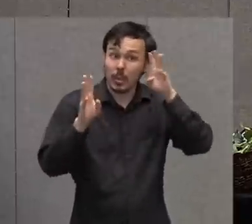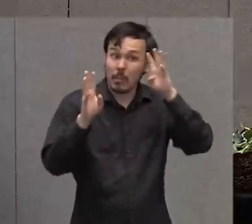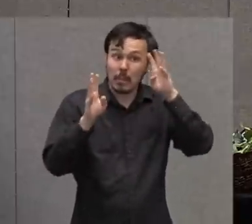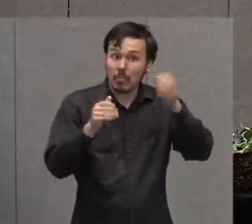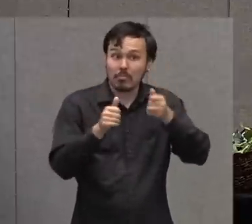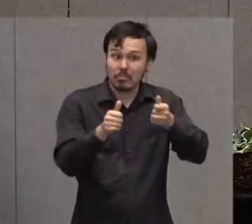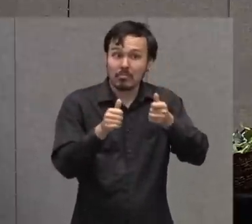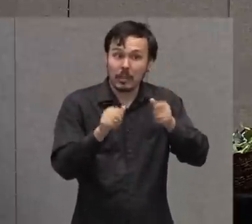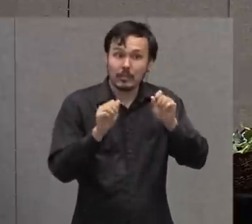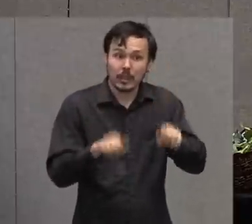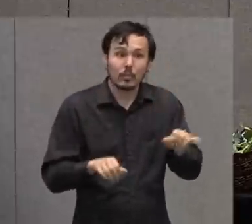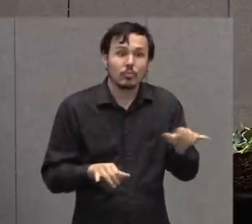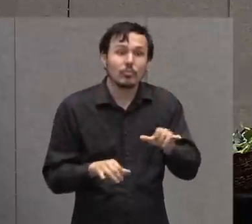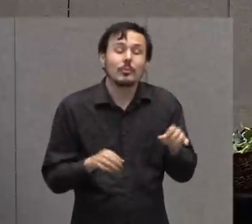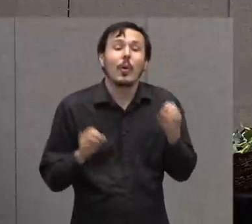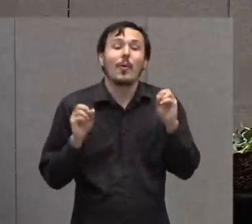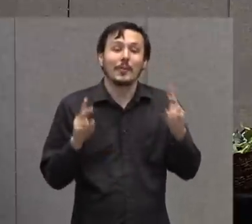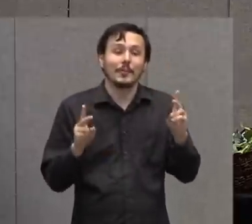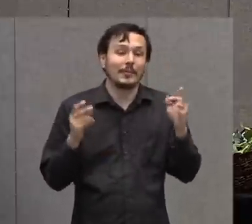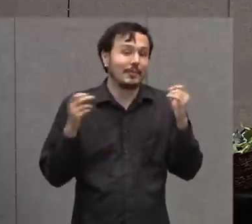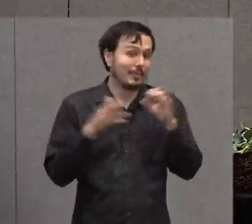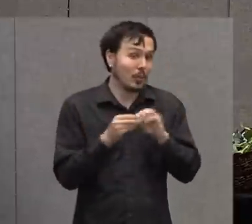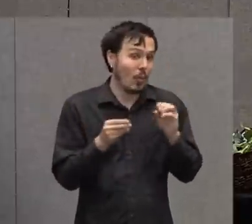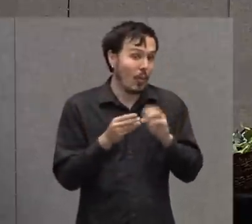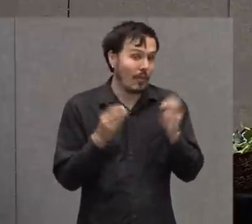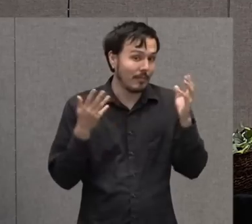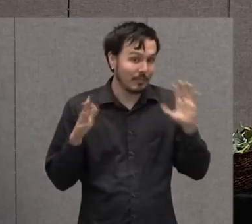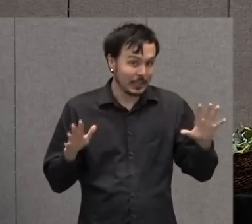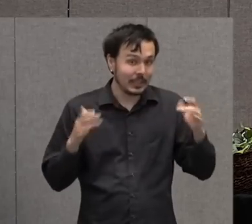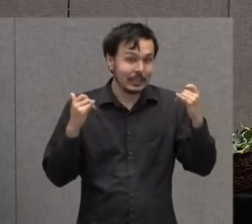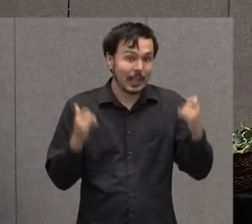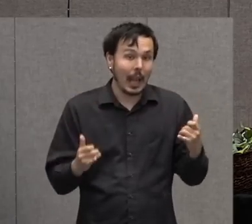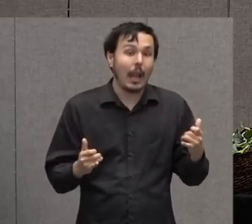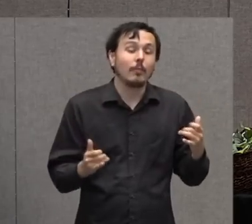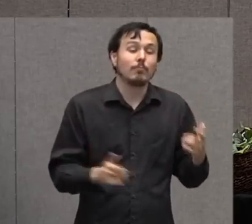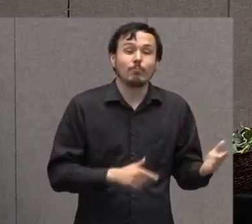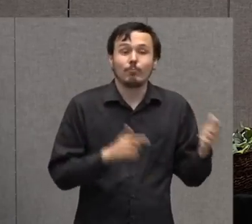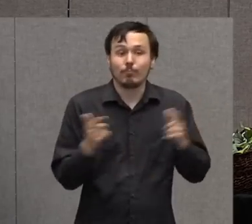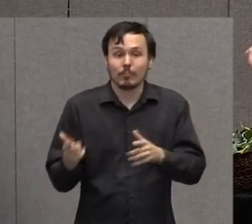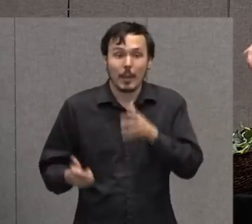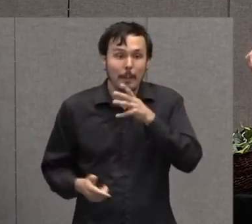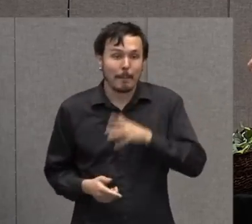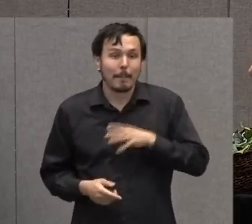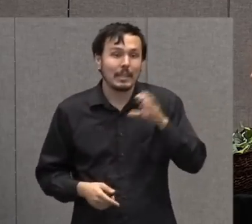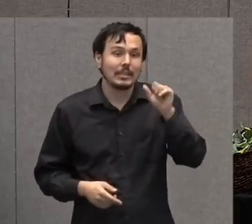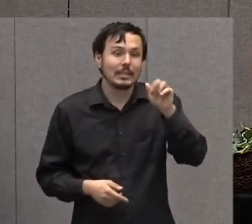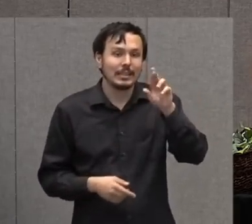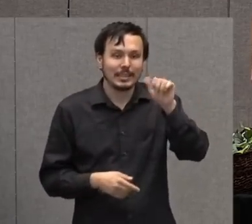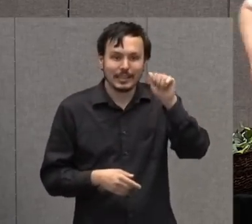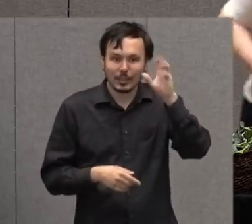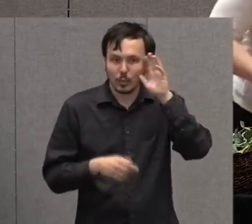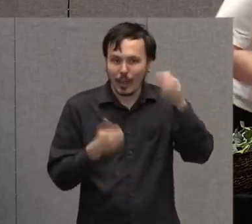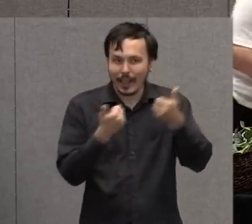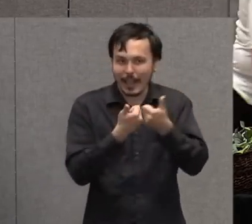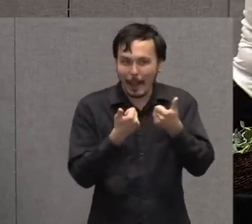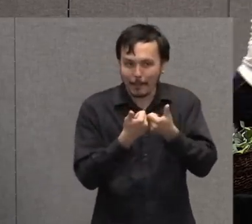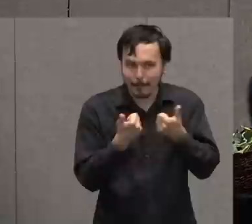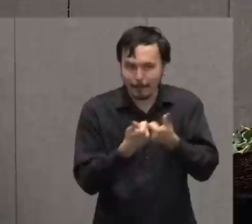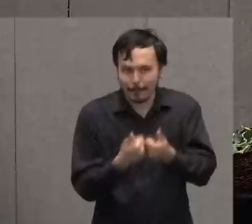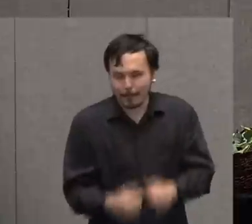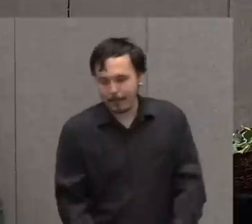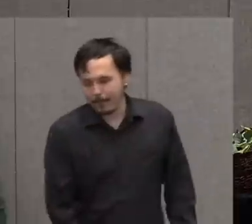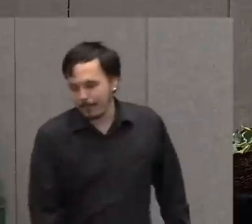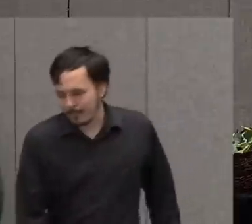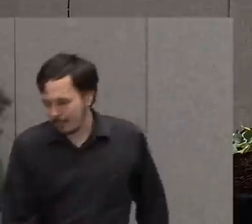your family. Alrighty, that was our story for today, and now Miss Sears is going to teach us a game. All right,